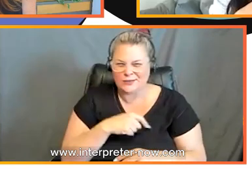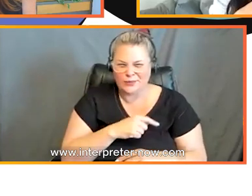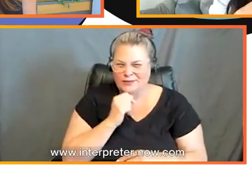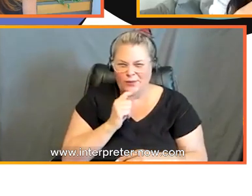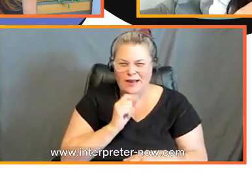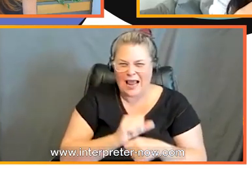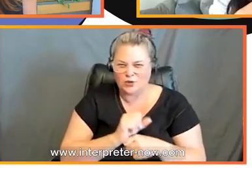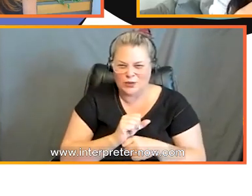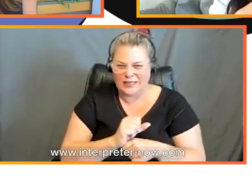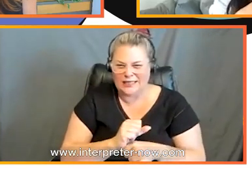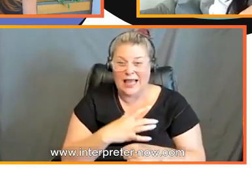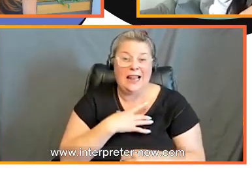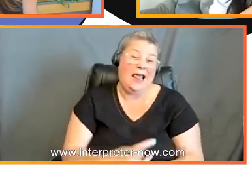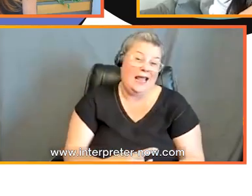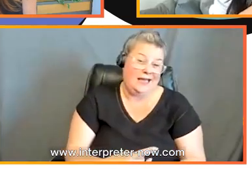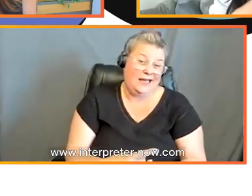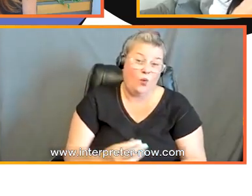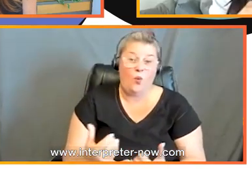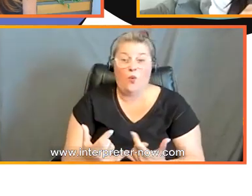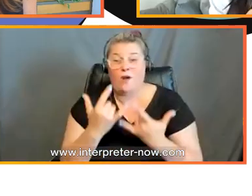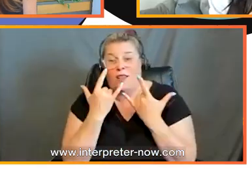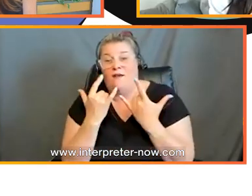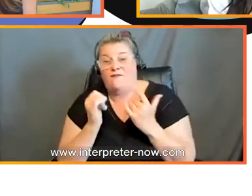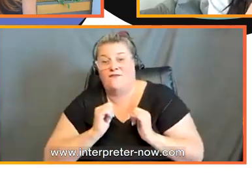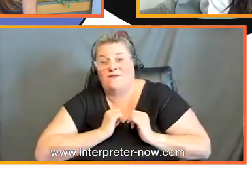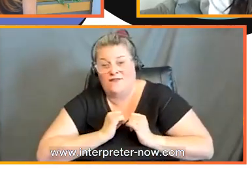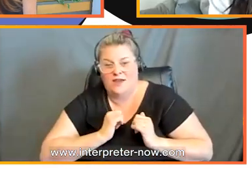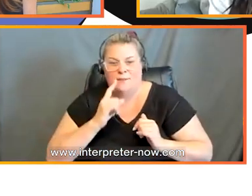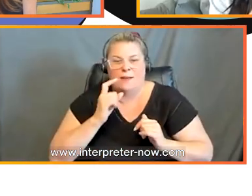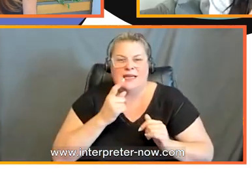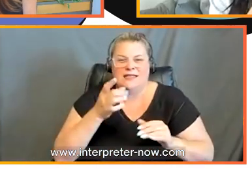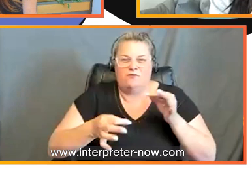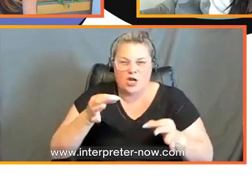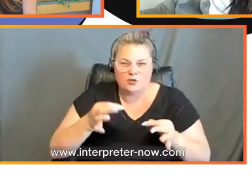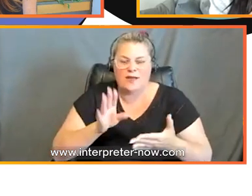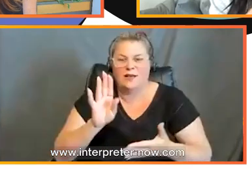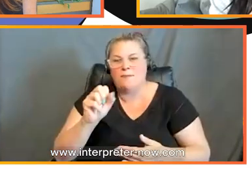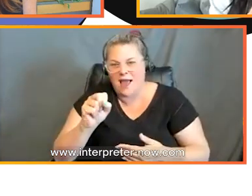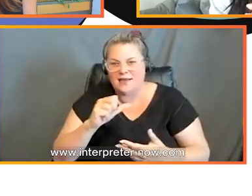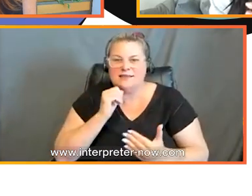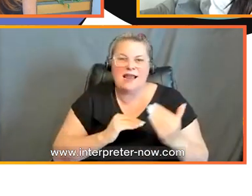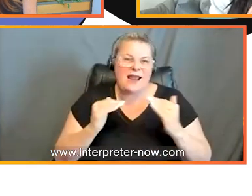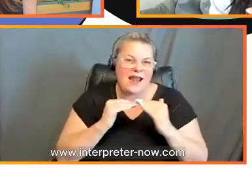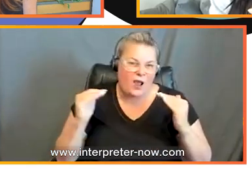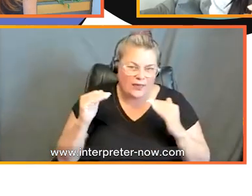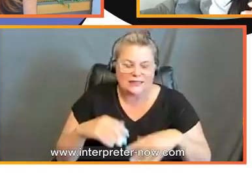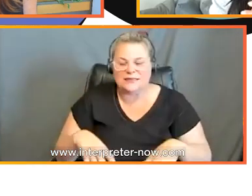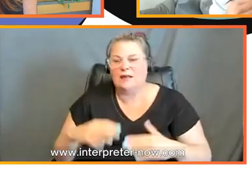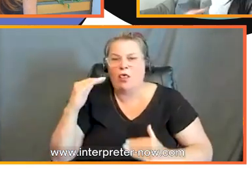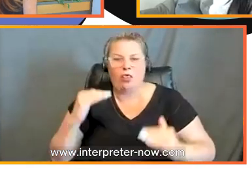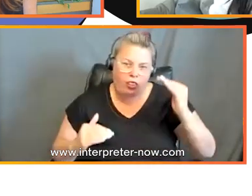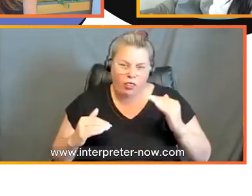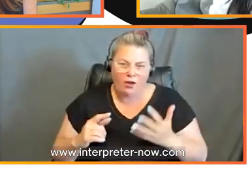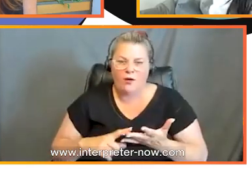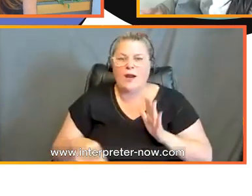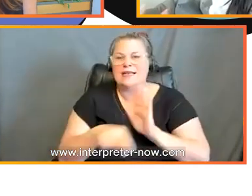actually like who we are or love who we are. It's because of judgment and bias and inequities, negative messaging